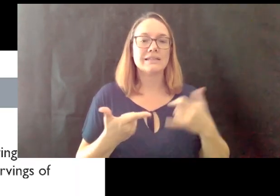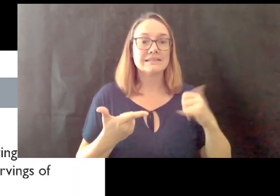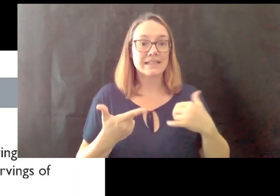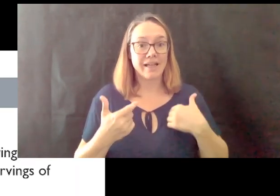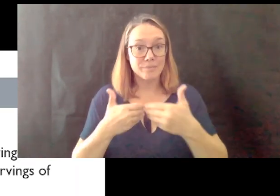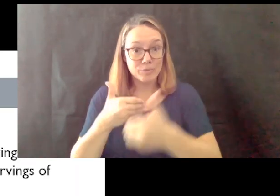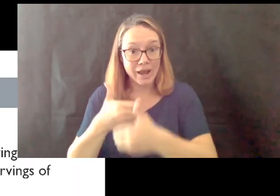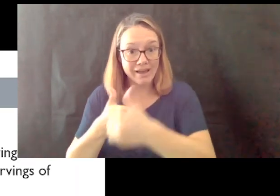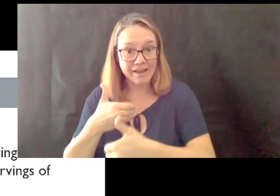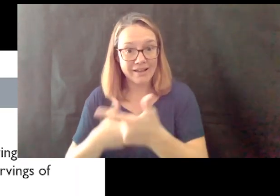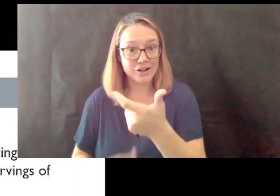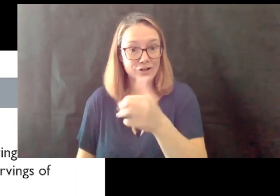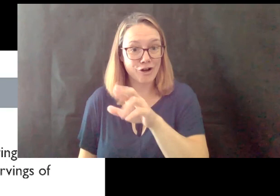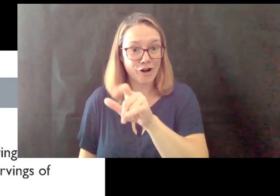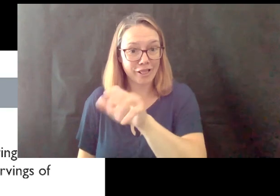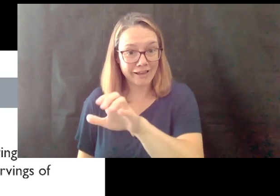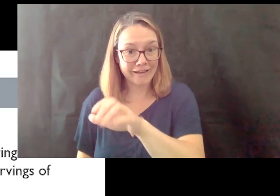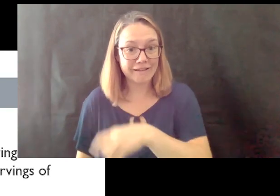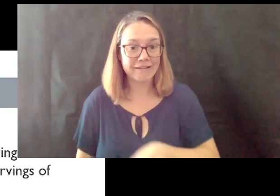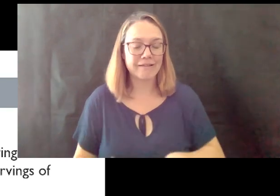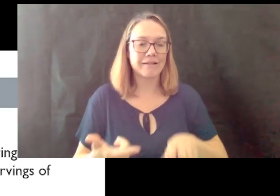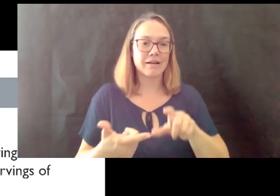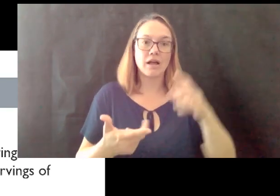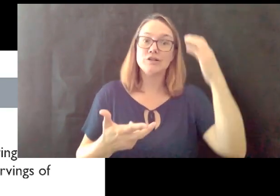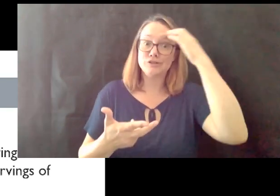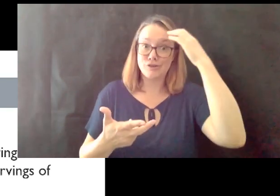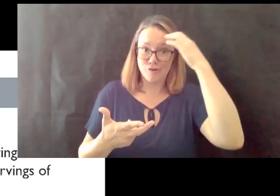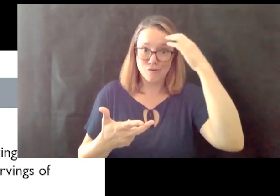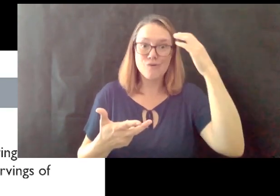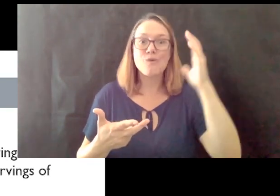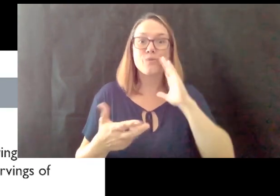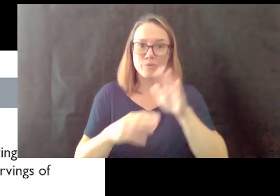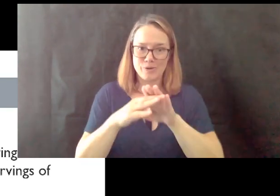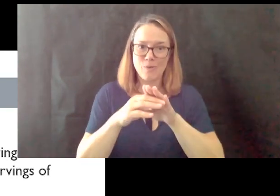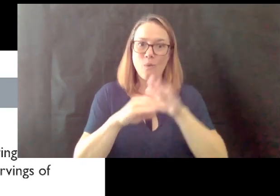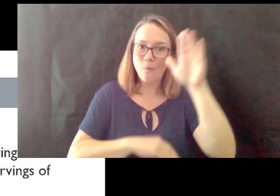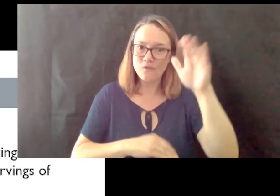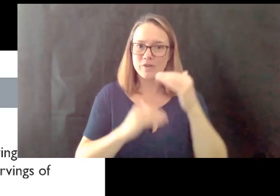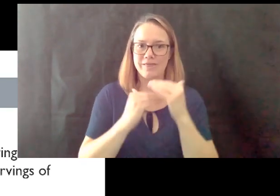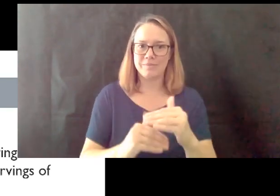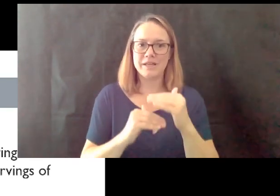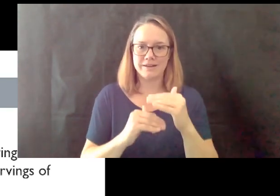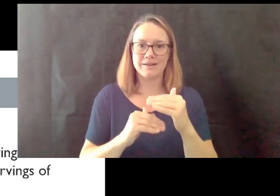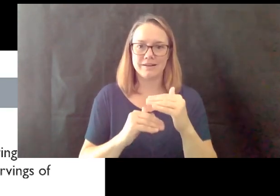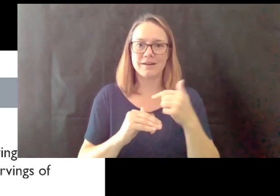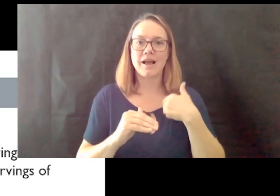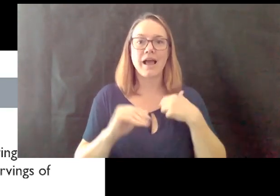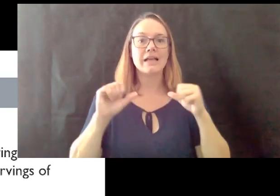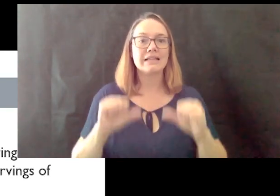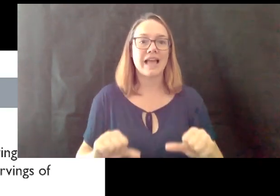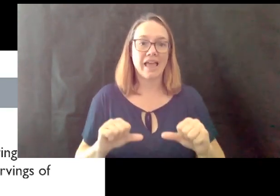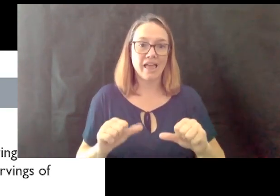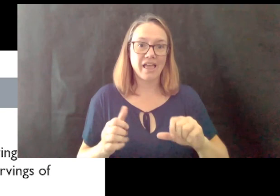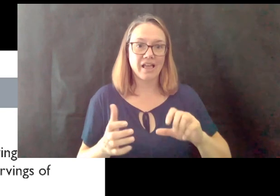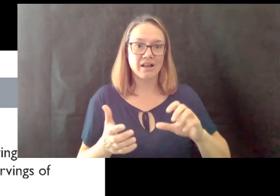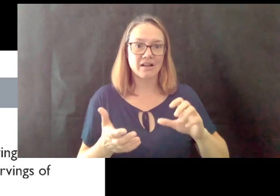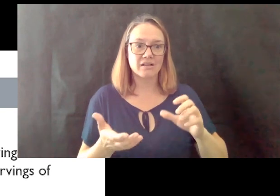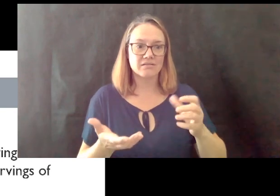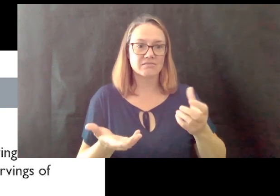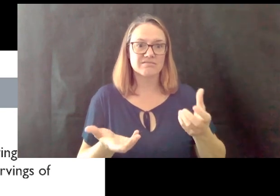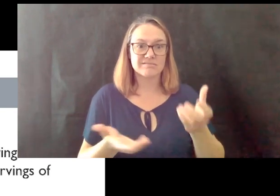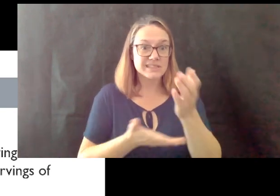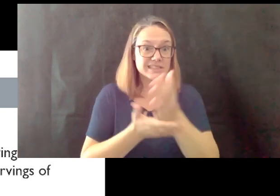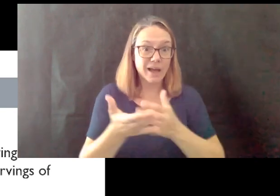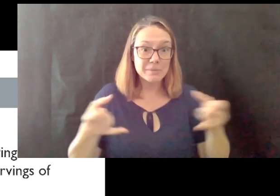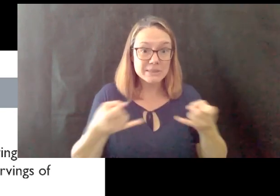and we still have a piece of garlic bread that we've already made, and I know I'm going to be over my limit, I could easily